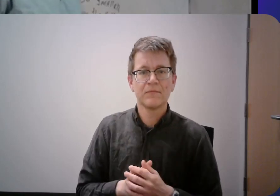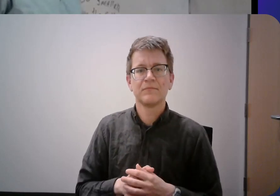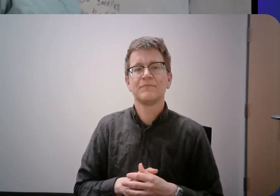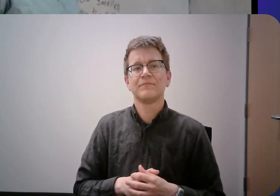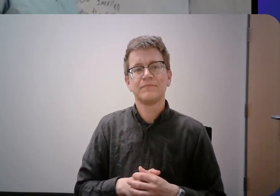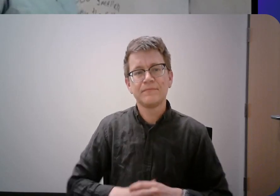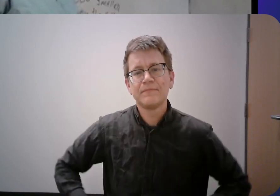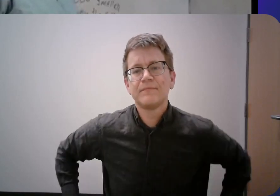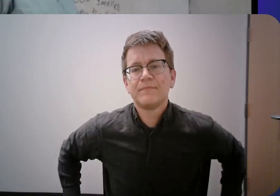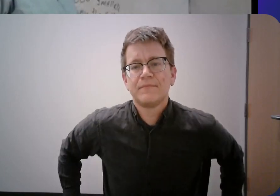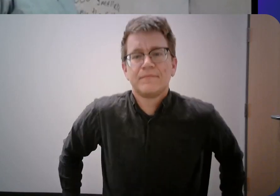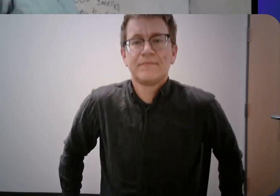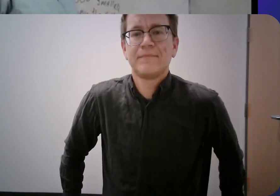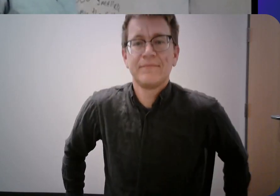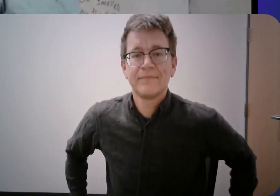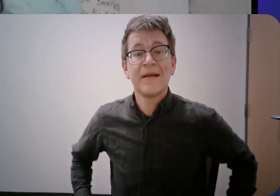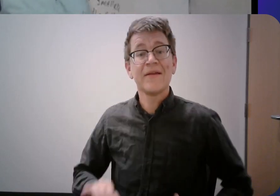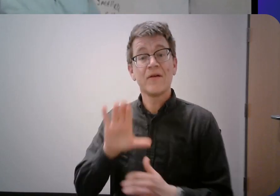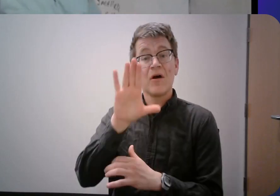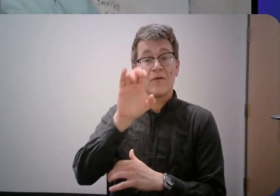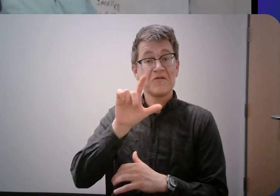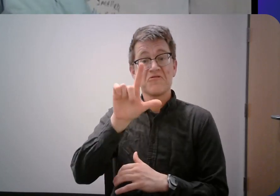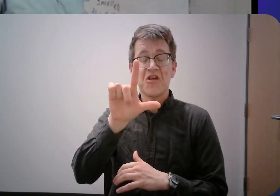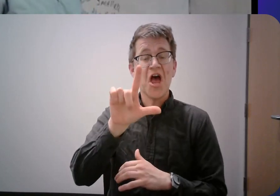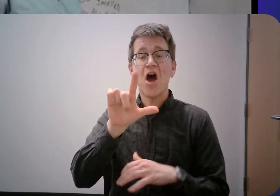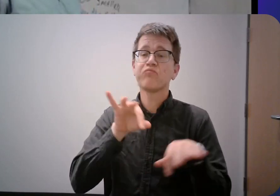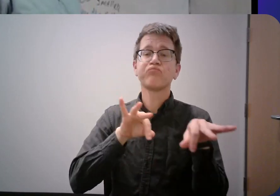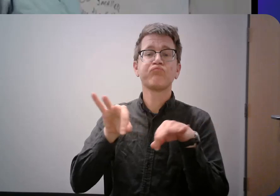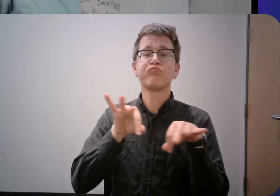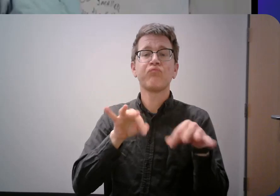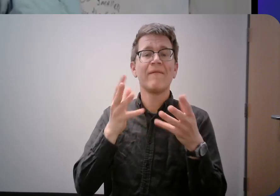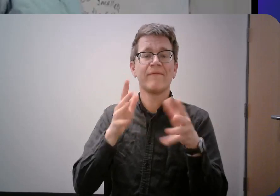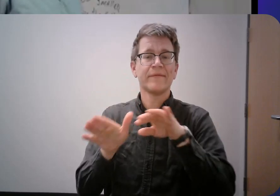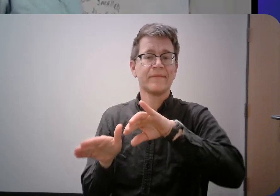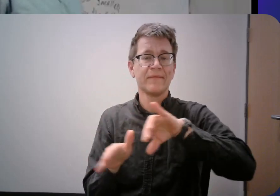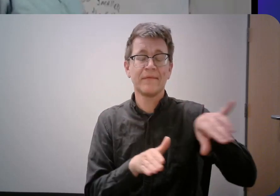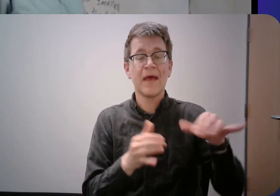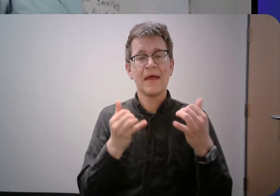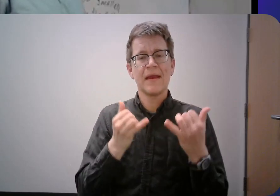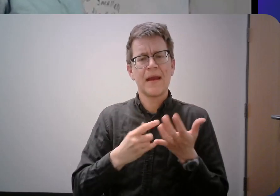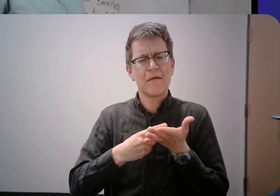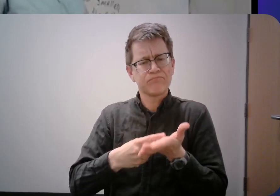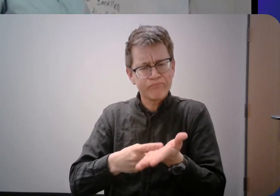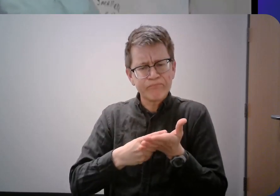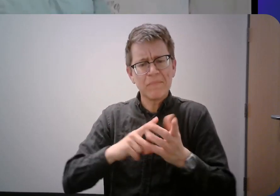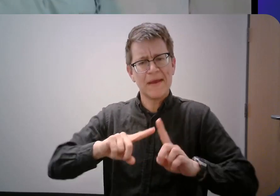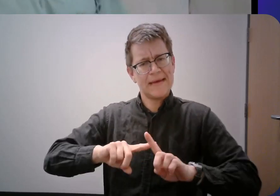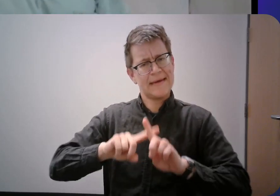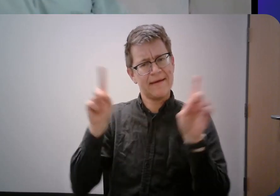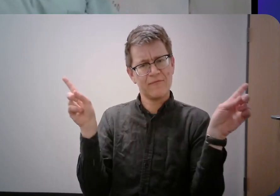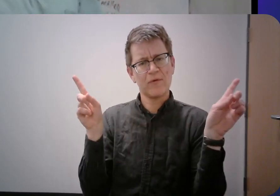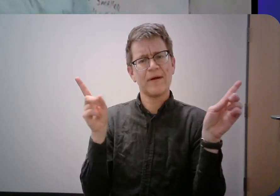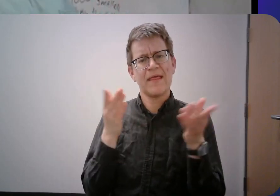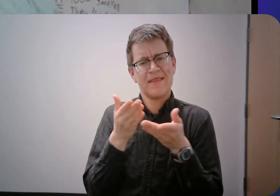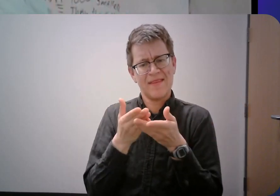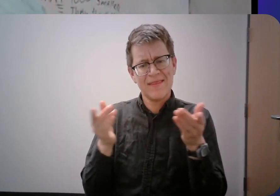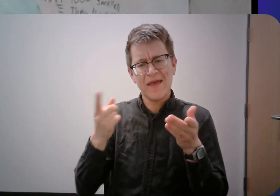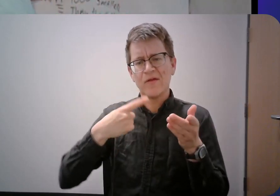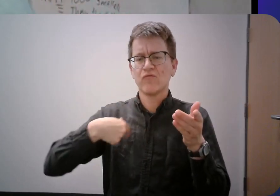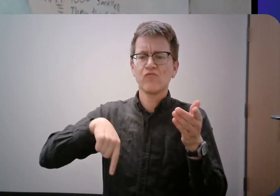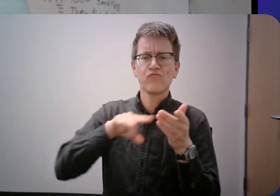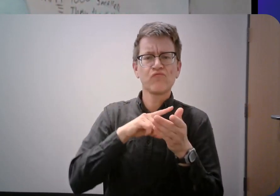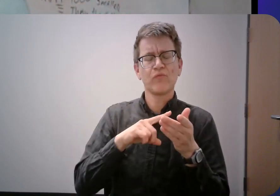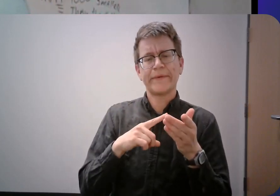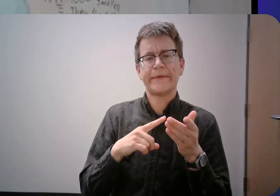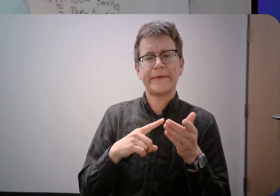the differences between certain things that we deal with every day. Bacteria and viruses. Right. Okay, make sense? Can